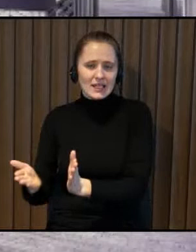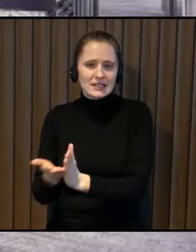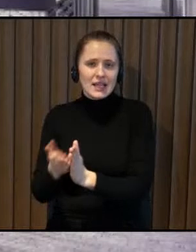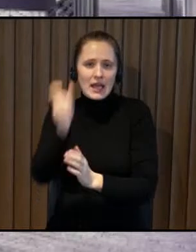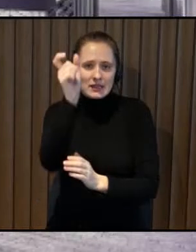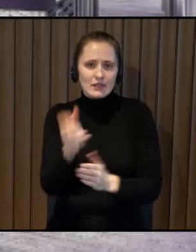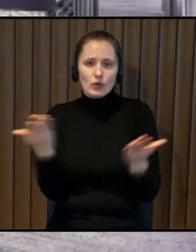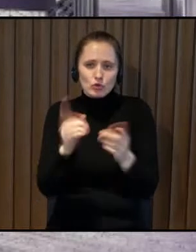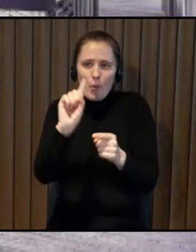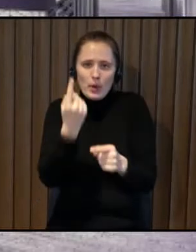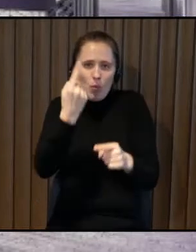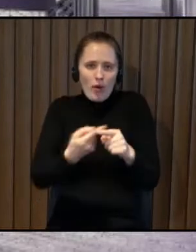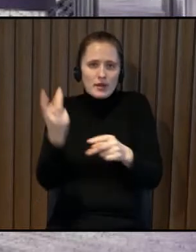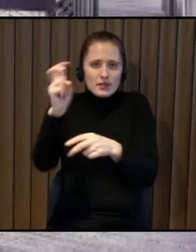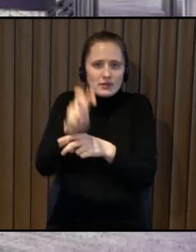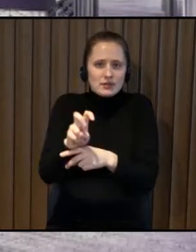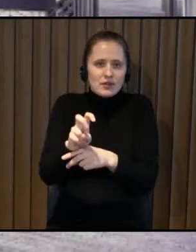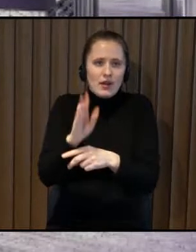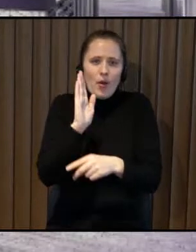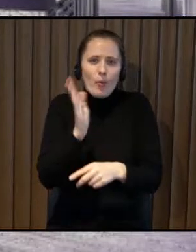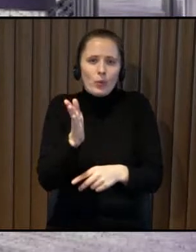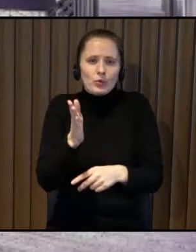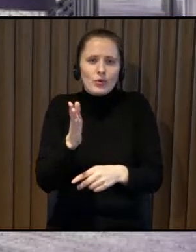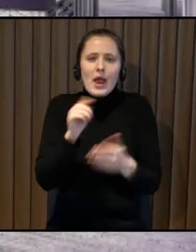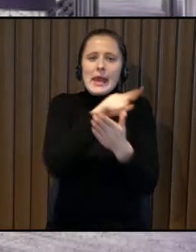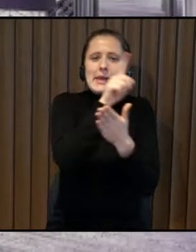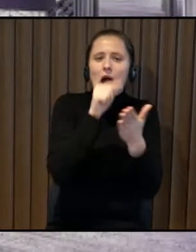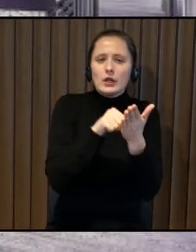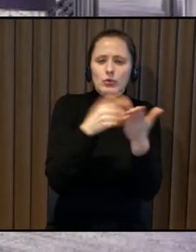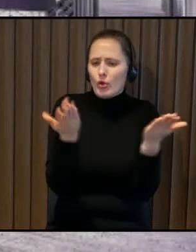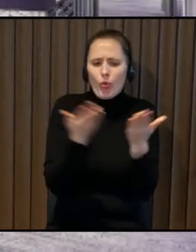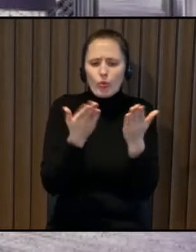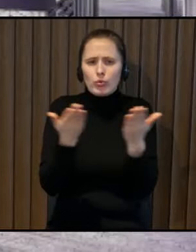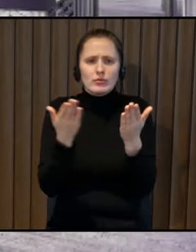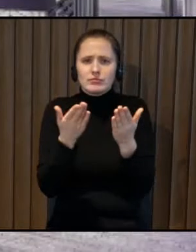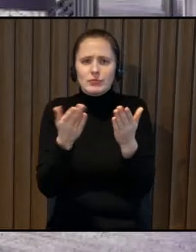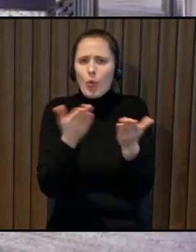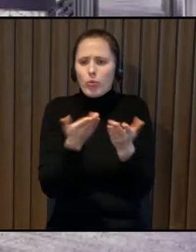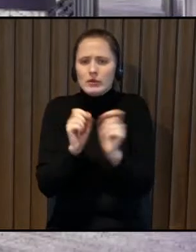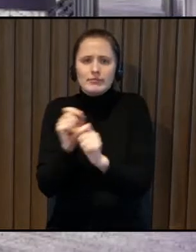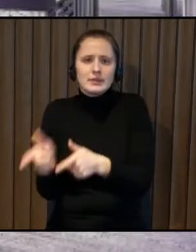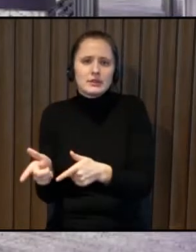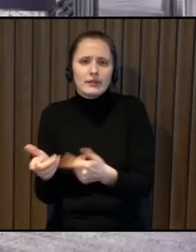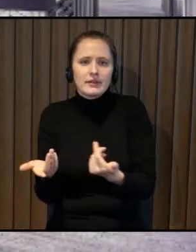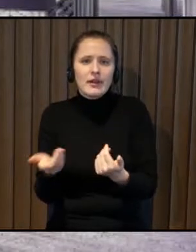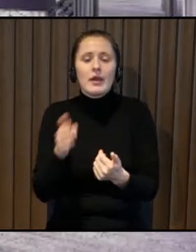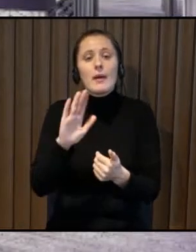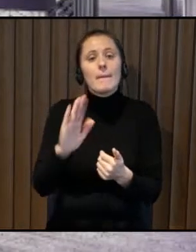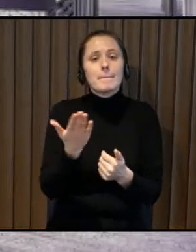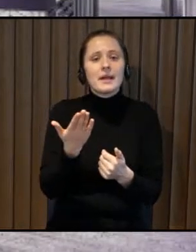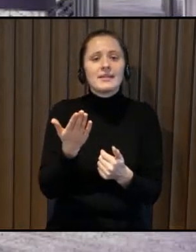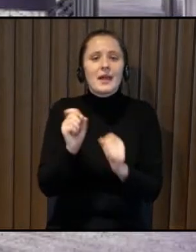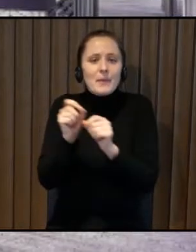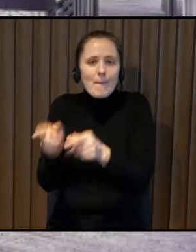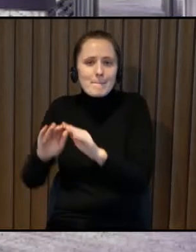bin boxes or waste boxes. So in order for someone to find it, you